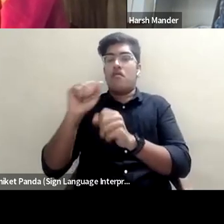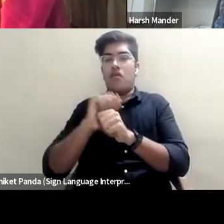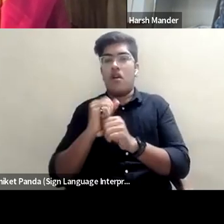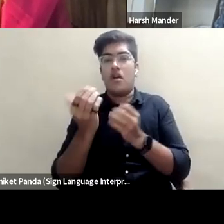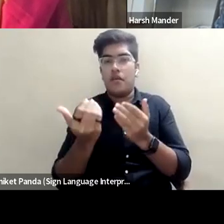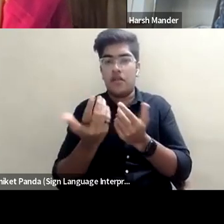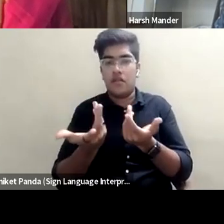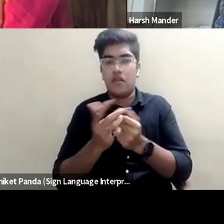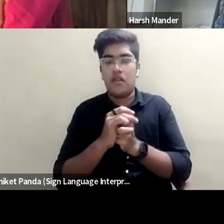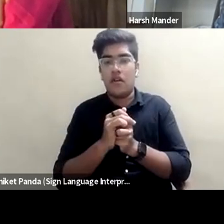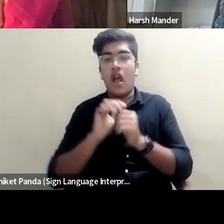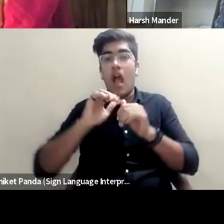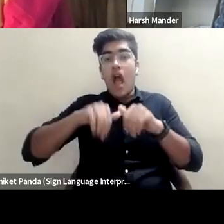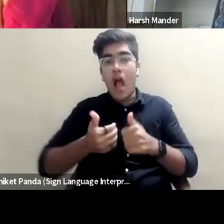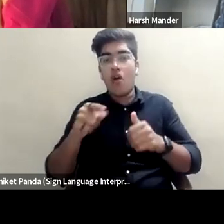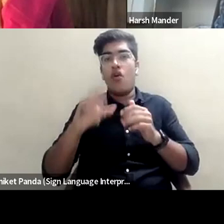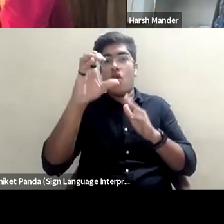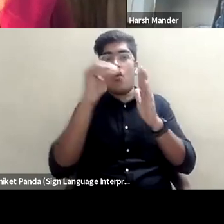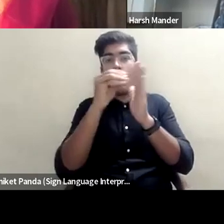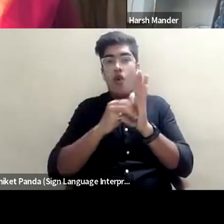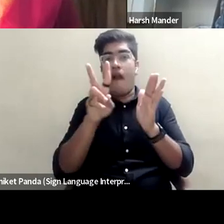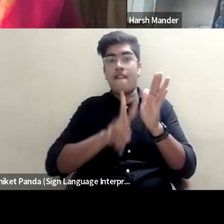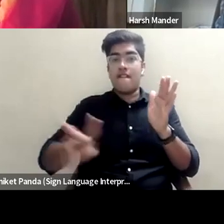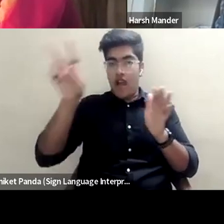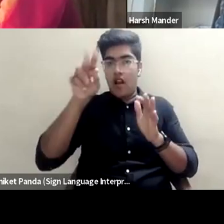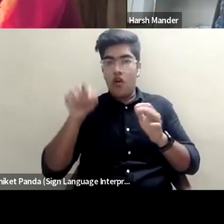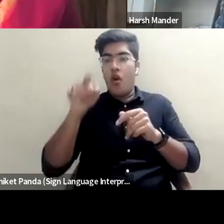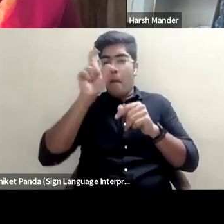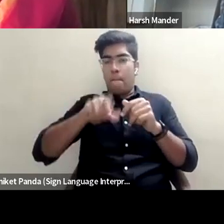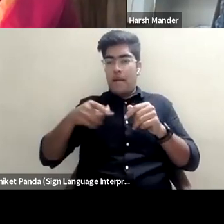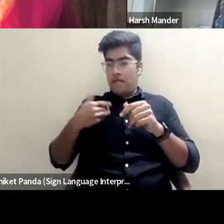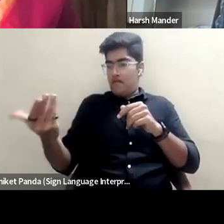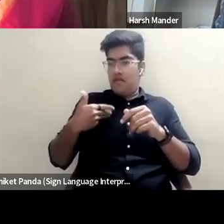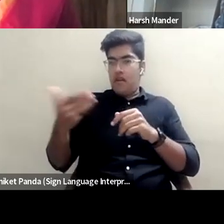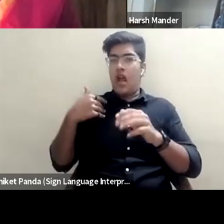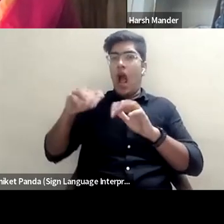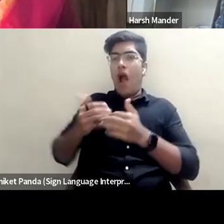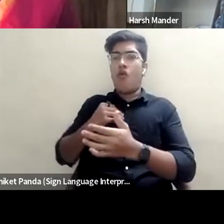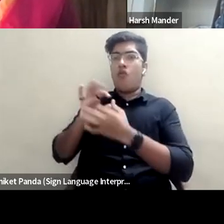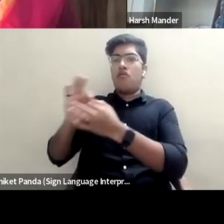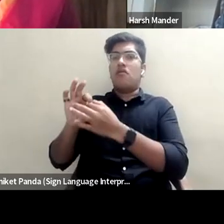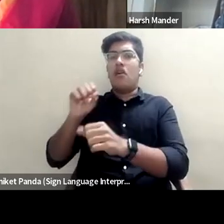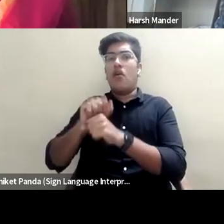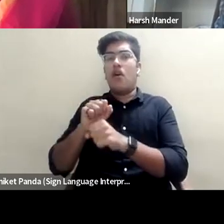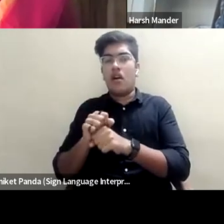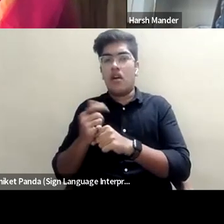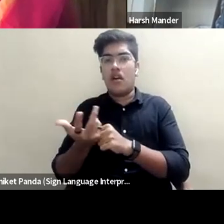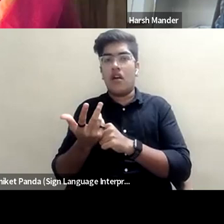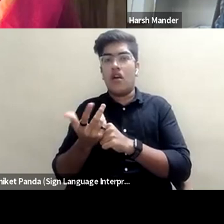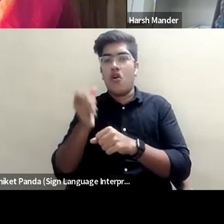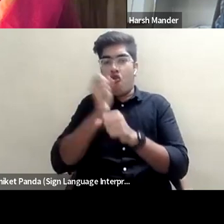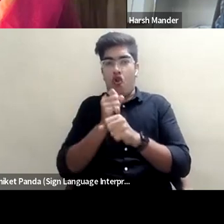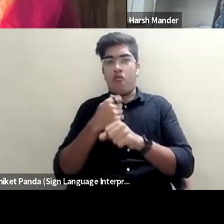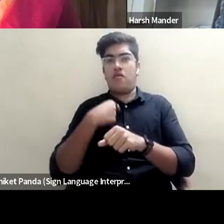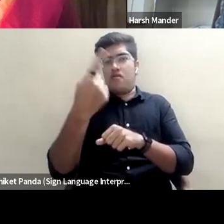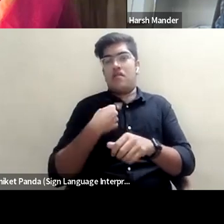in relationships between citizens and not just say between citizens and state? So we've seen what the Constitution sort of says, and in